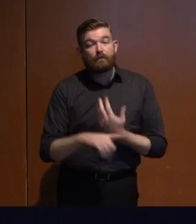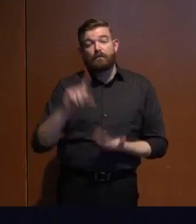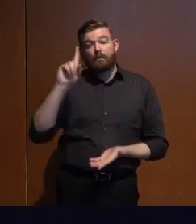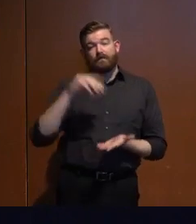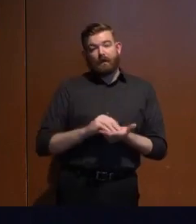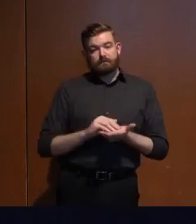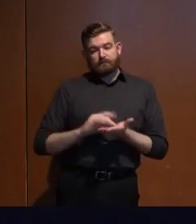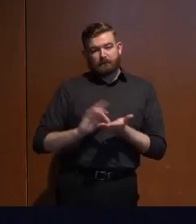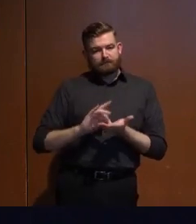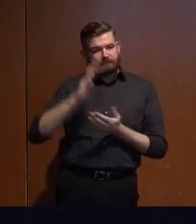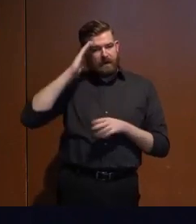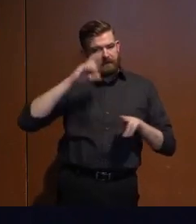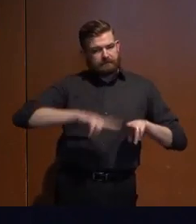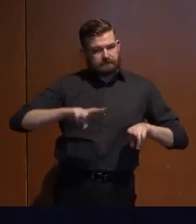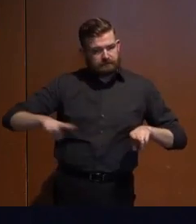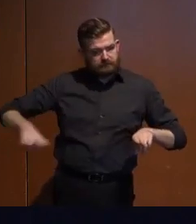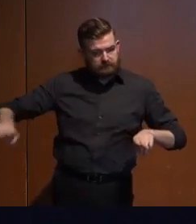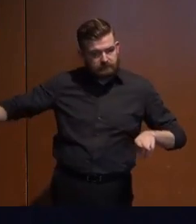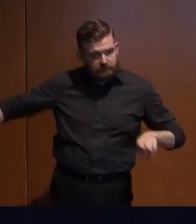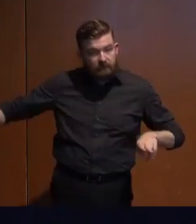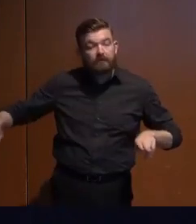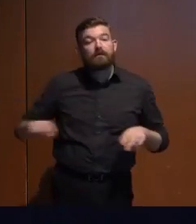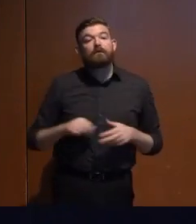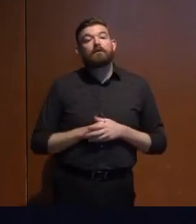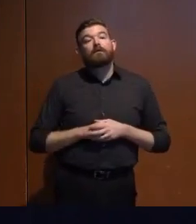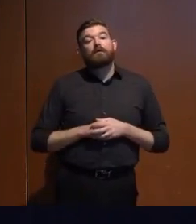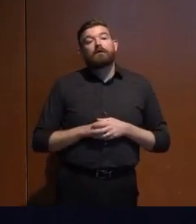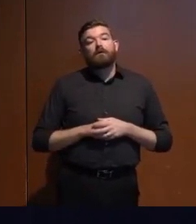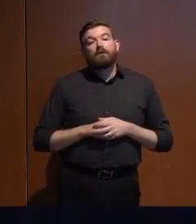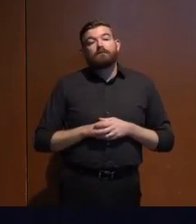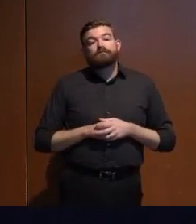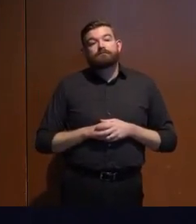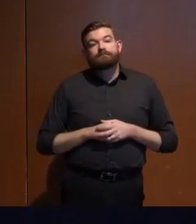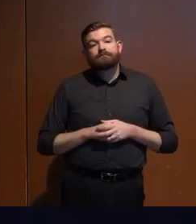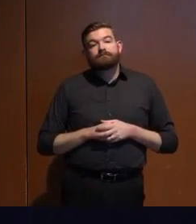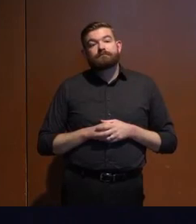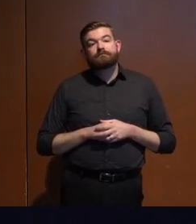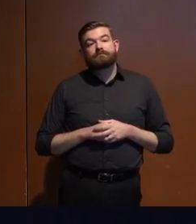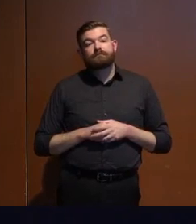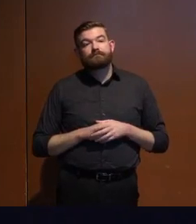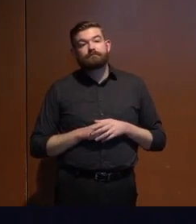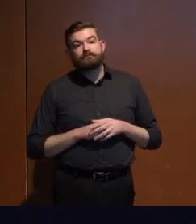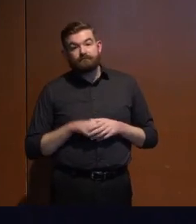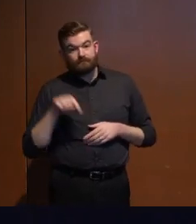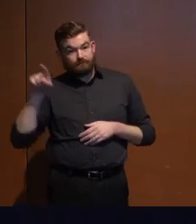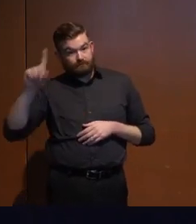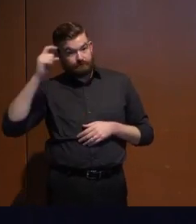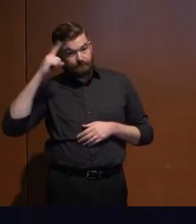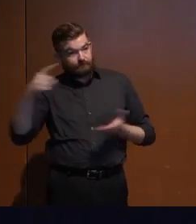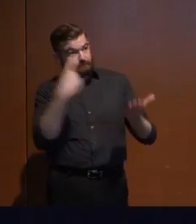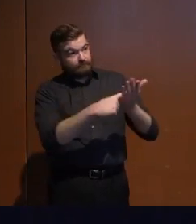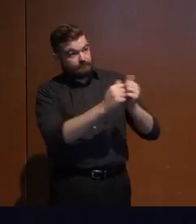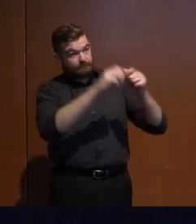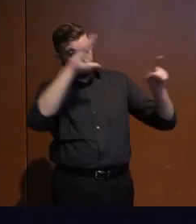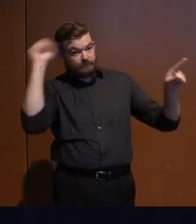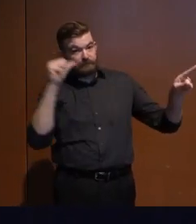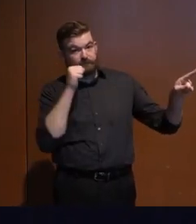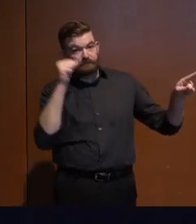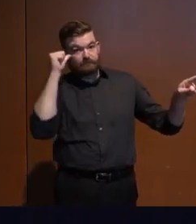beds. And as a direct, I think, result of your conversation with the President yesterday, Governor, this